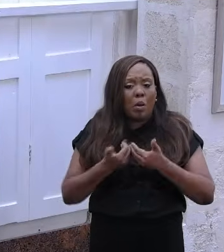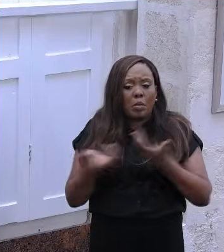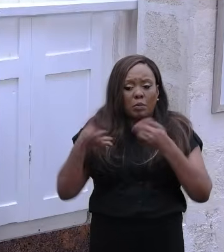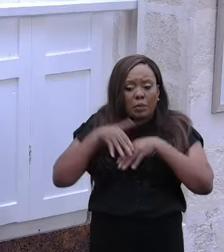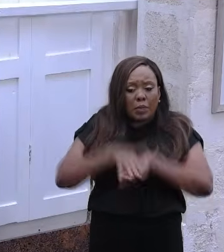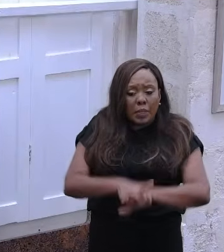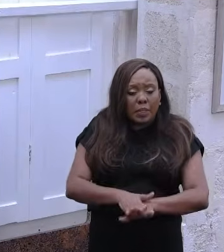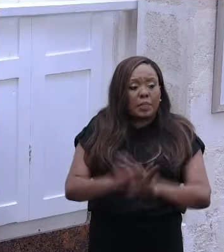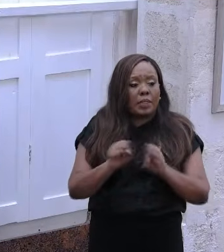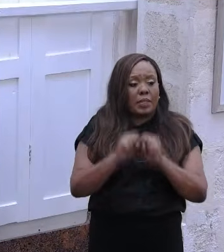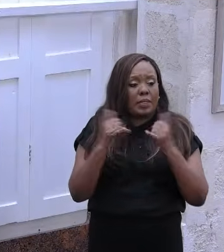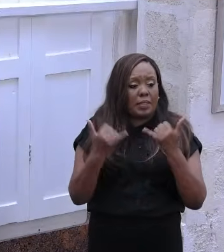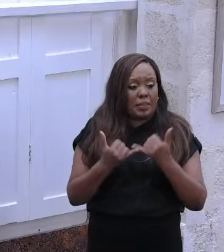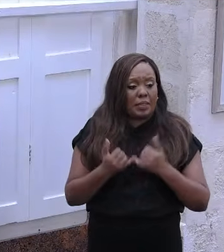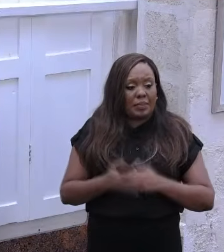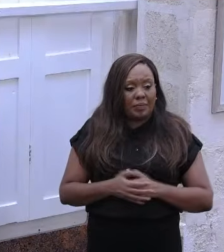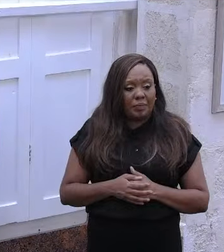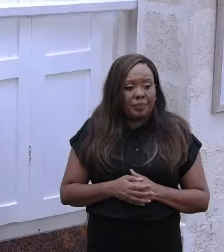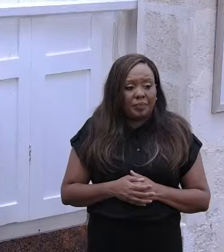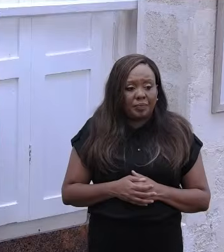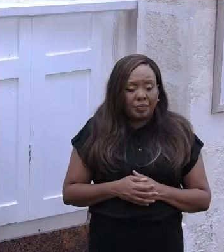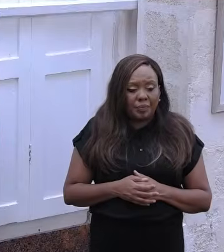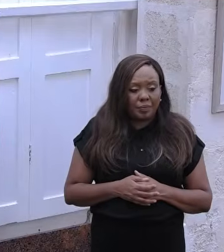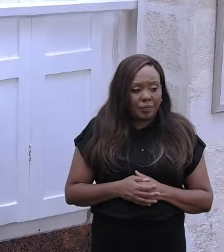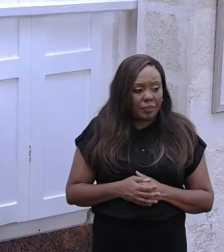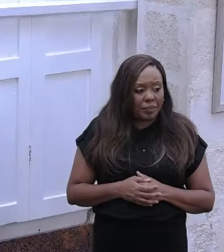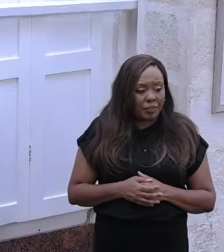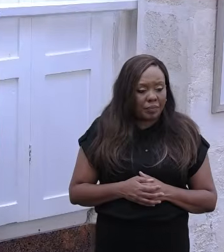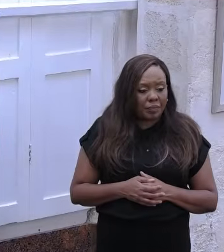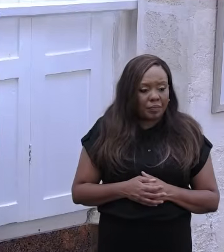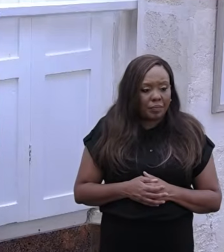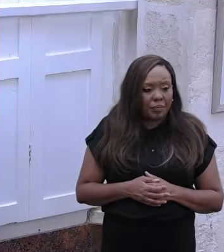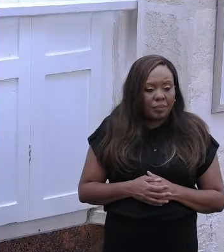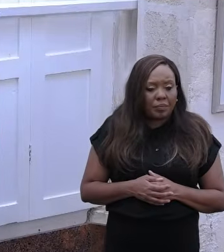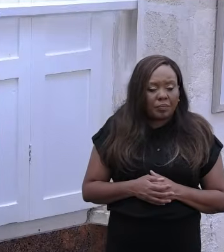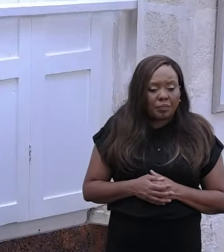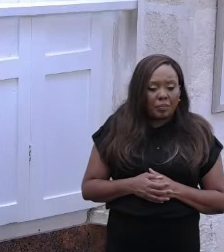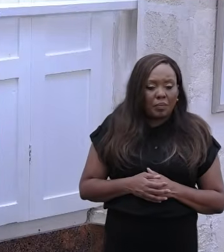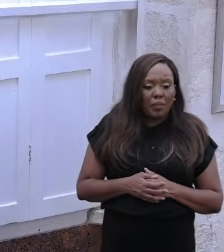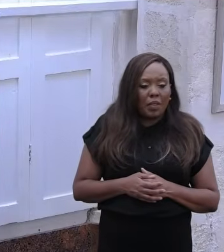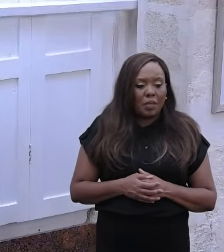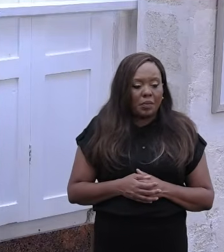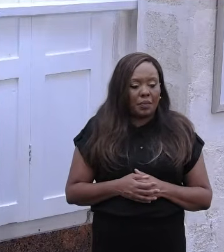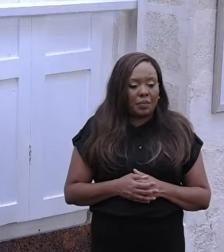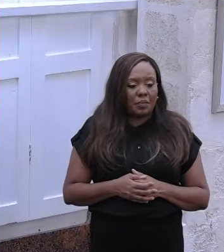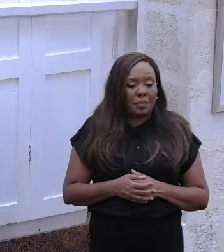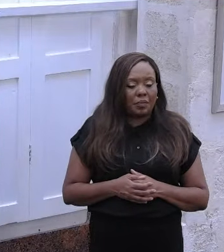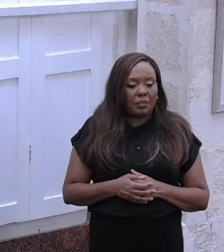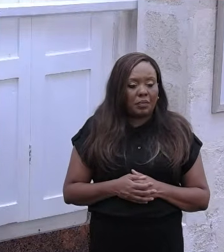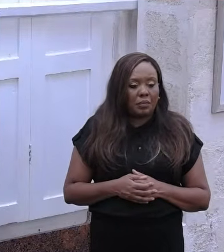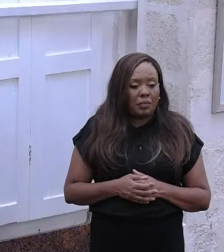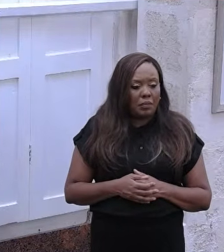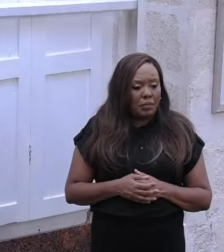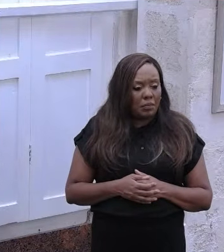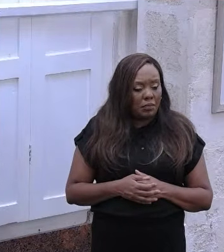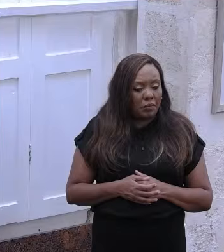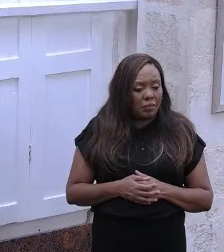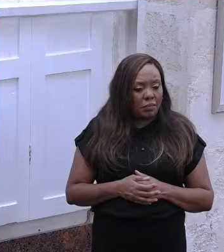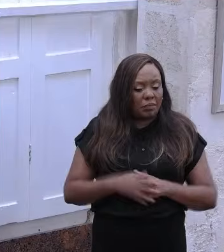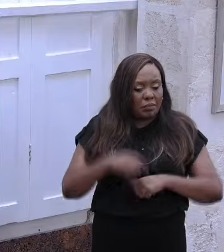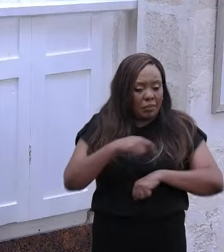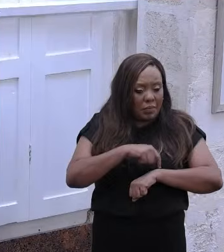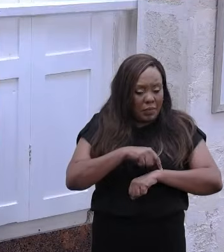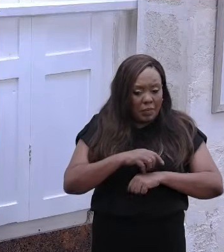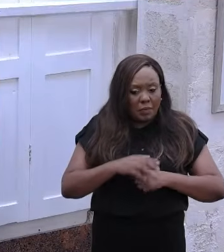etc. Now, the issue of the time frame, I appreciate that because in times past, it